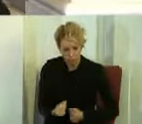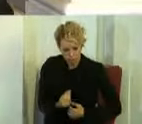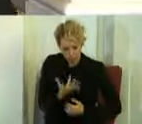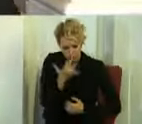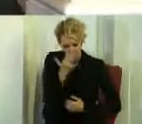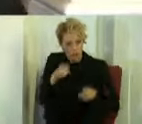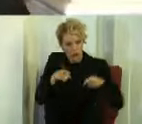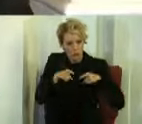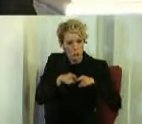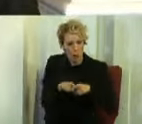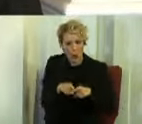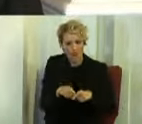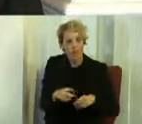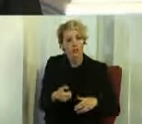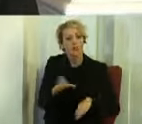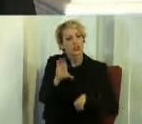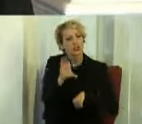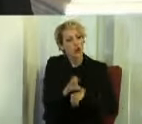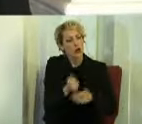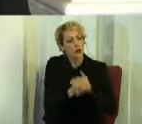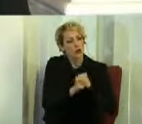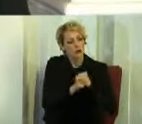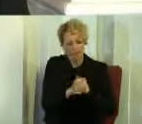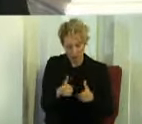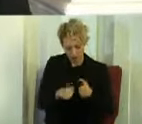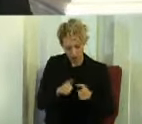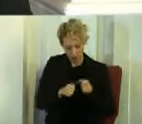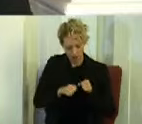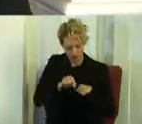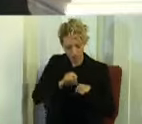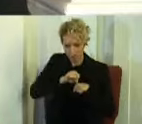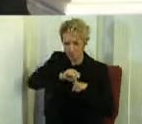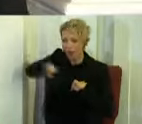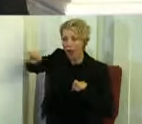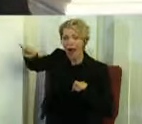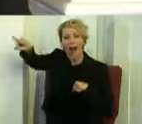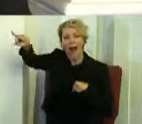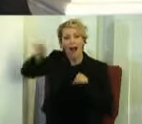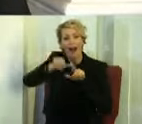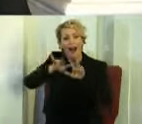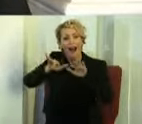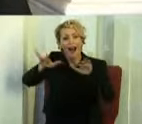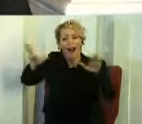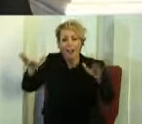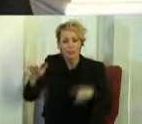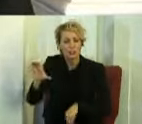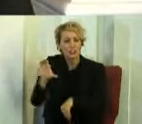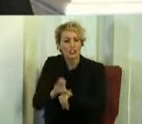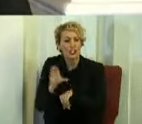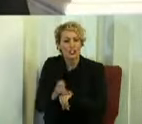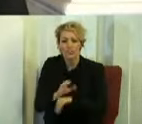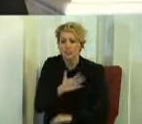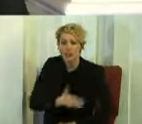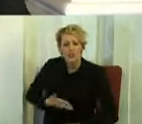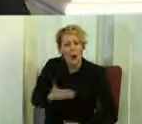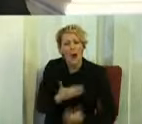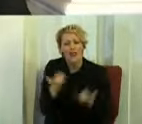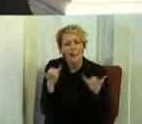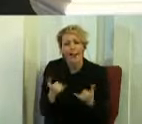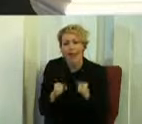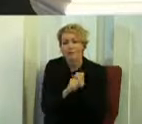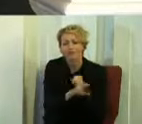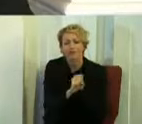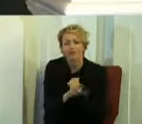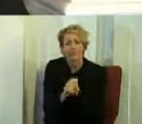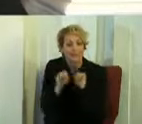happens during worship, let your friends know that you received that inspiration from the God that is worshiping with us this morning here at Founders. And let them know what